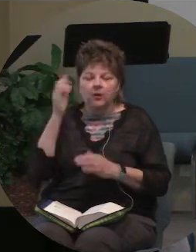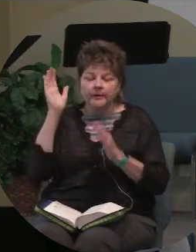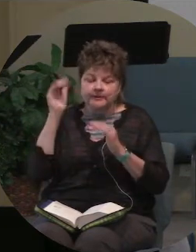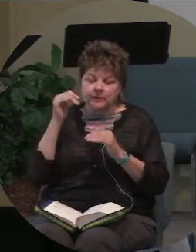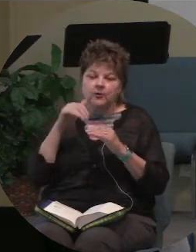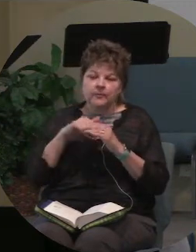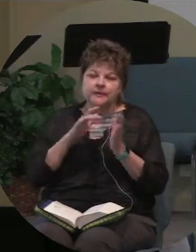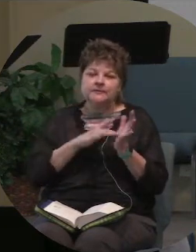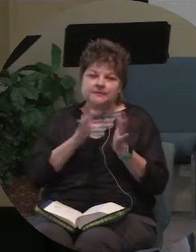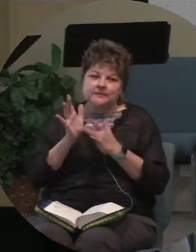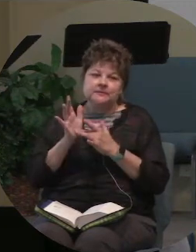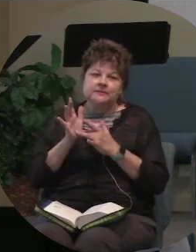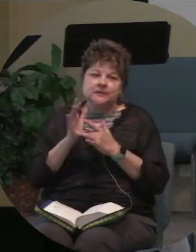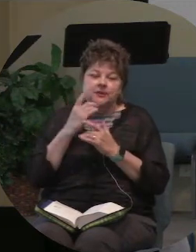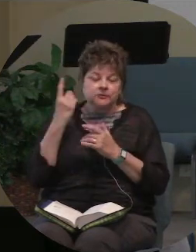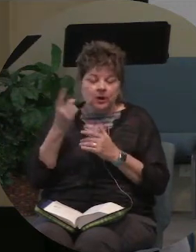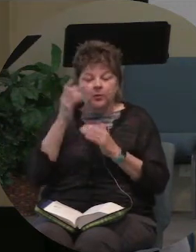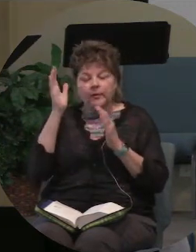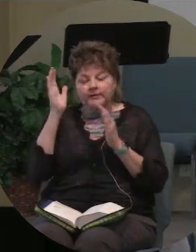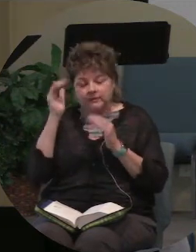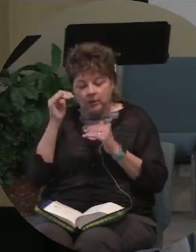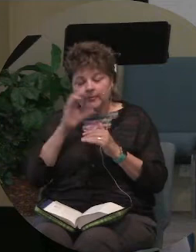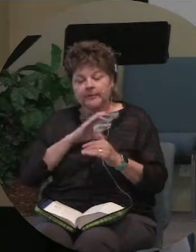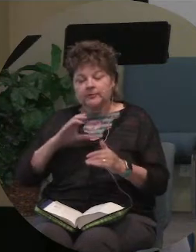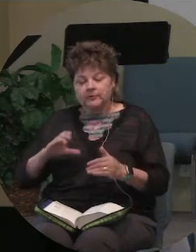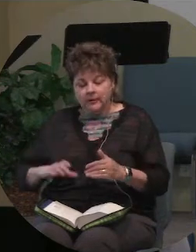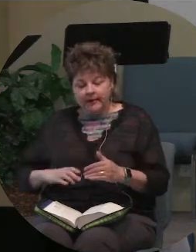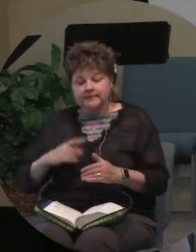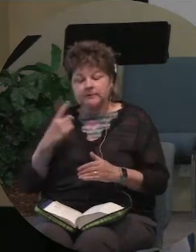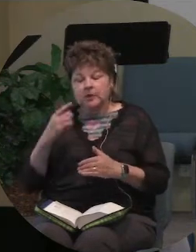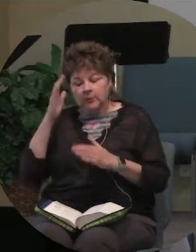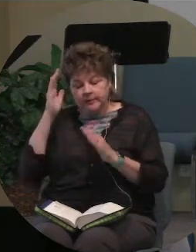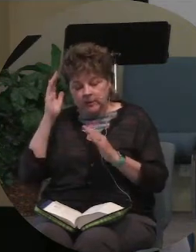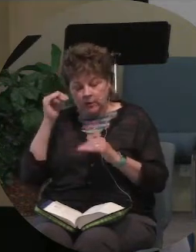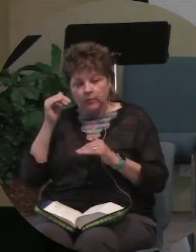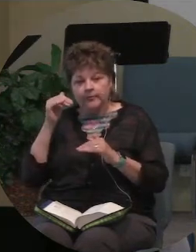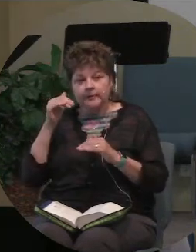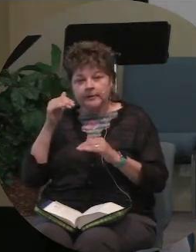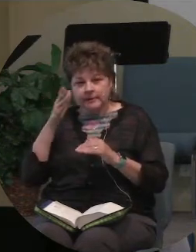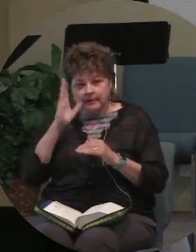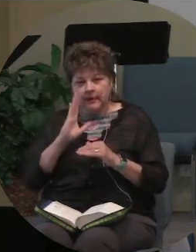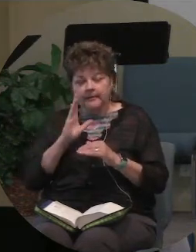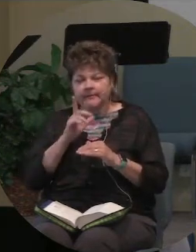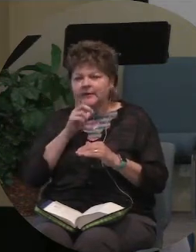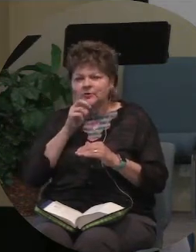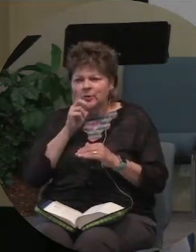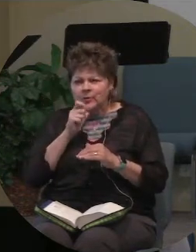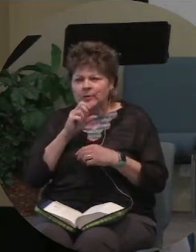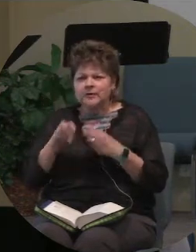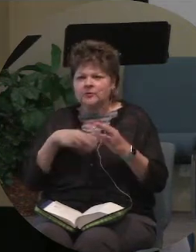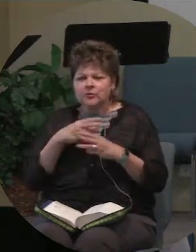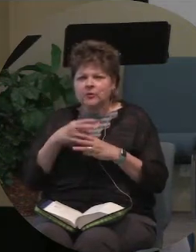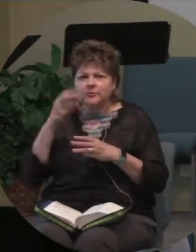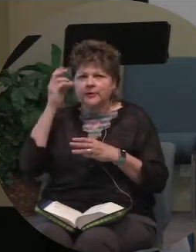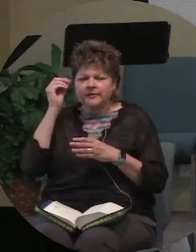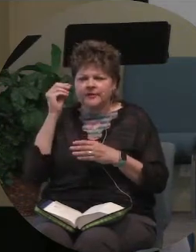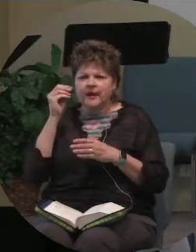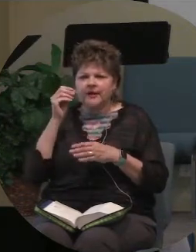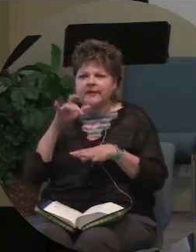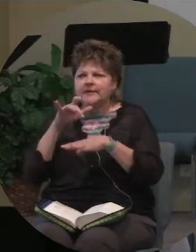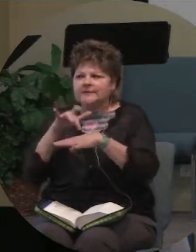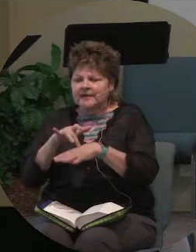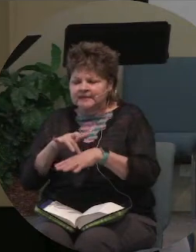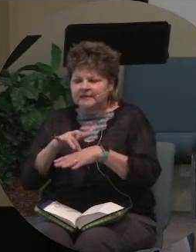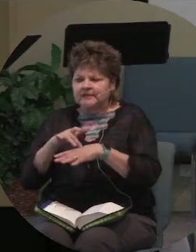Jesus. There's always hope in Christ. There's always hope in God. Because who in the world ever would have thought that touching the cloak